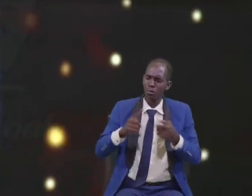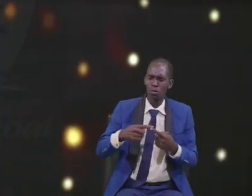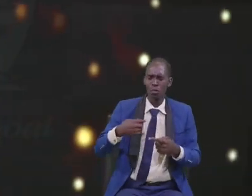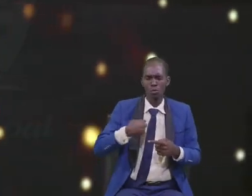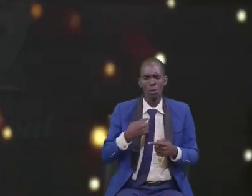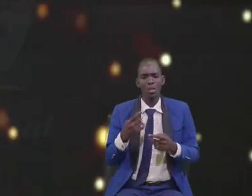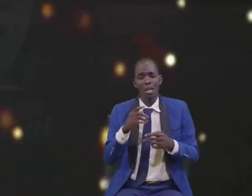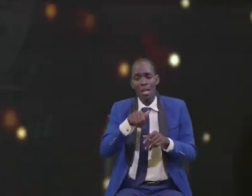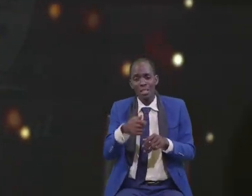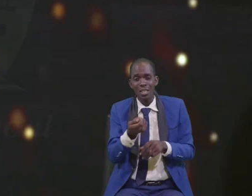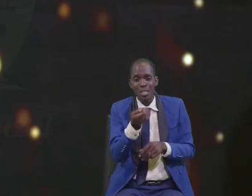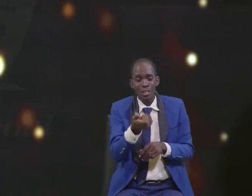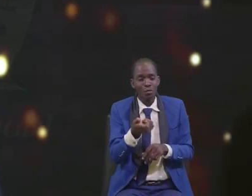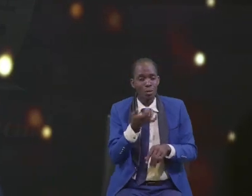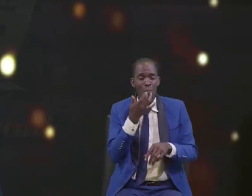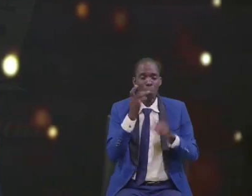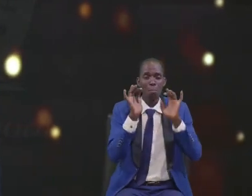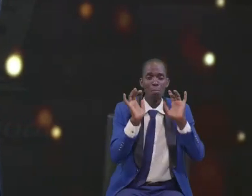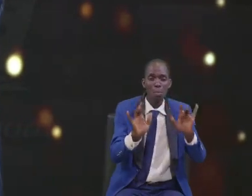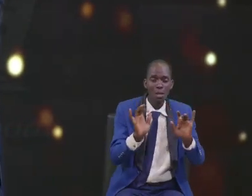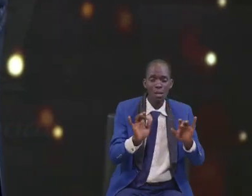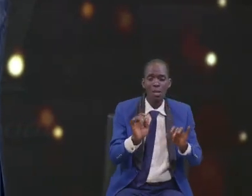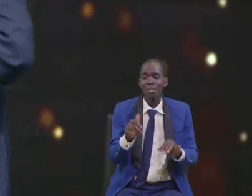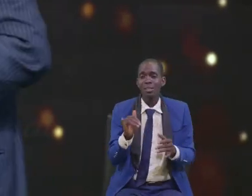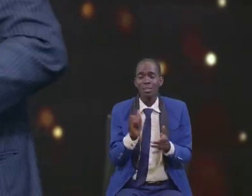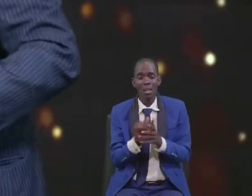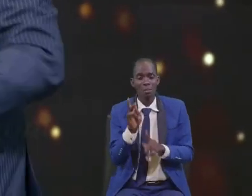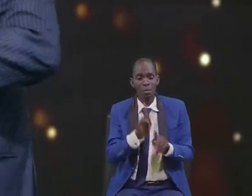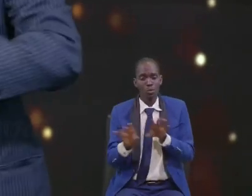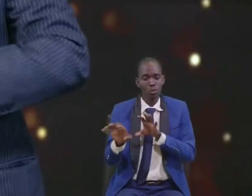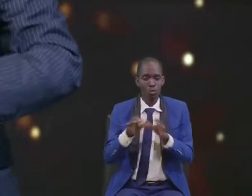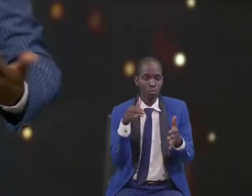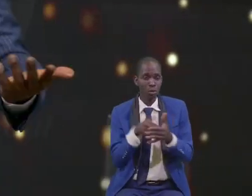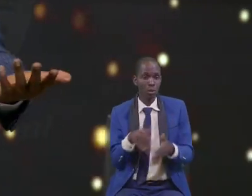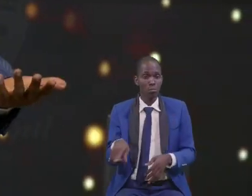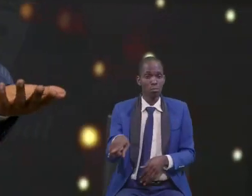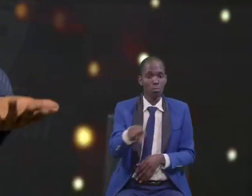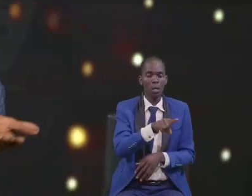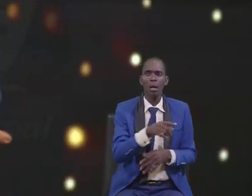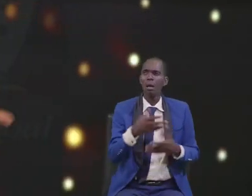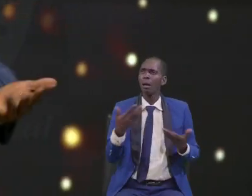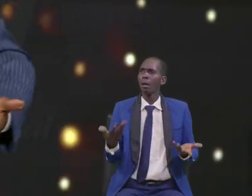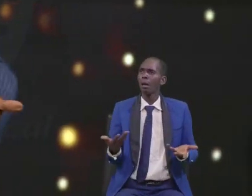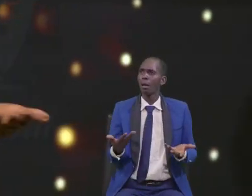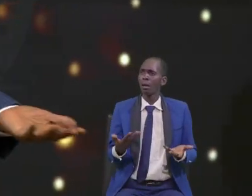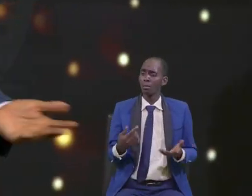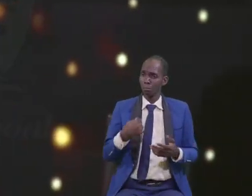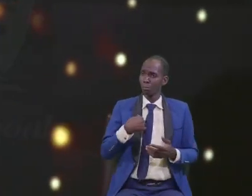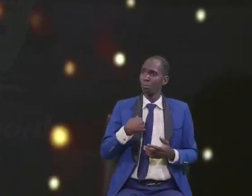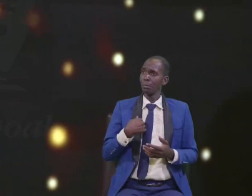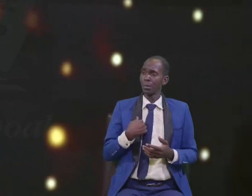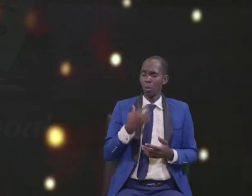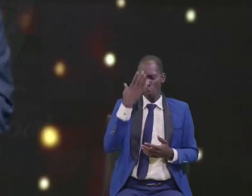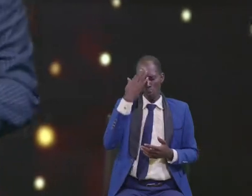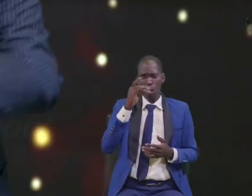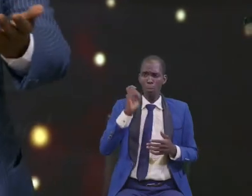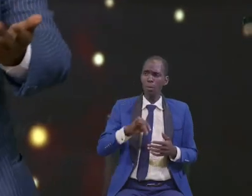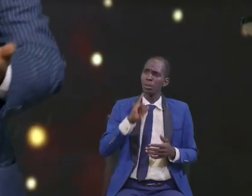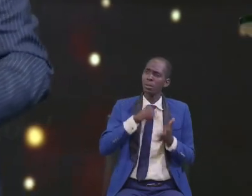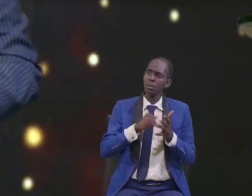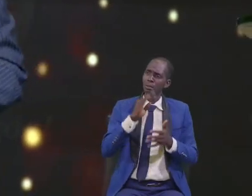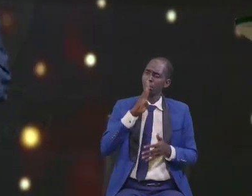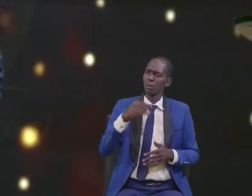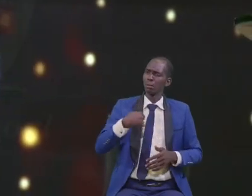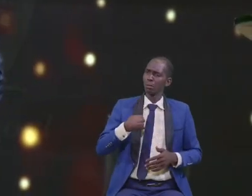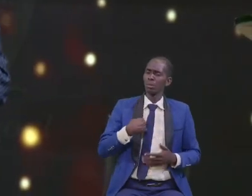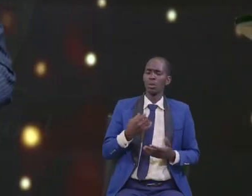little slander, any little thing that people do against them, they say, me of all people, why should they do this to